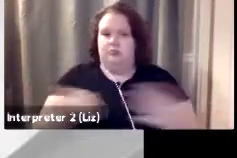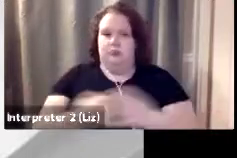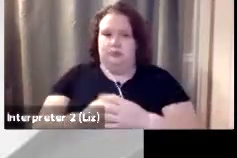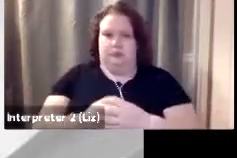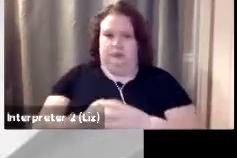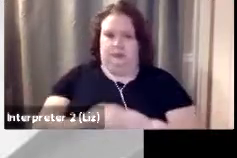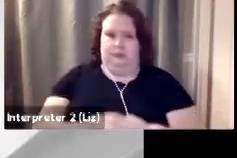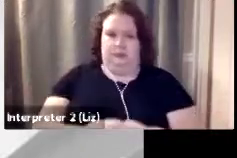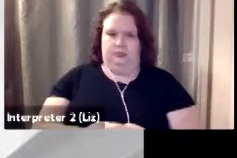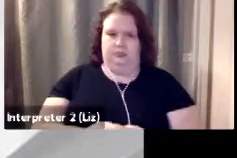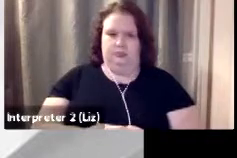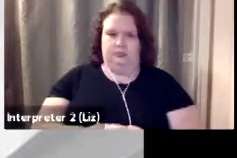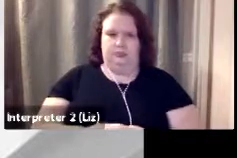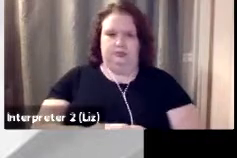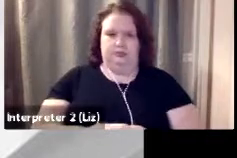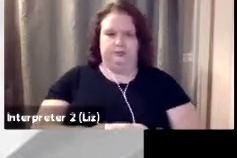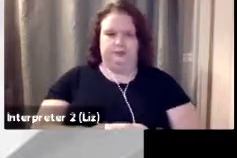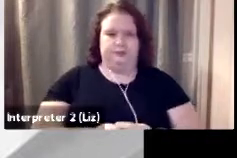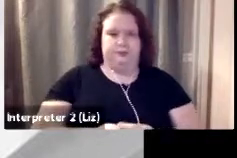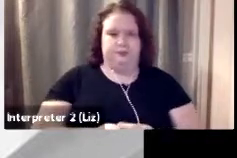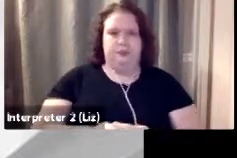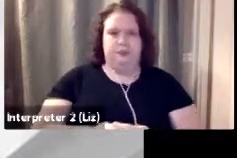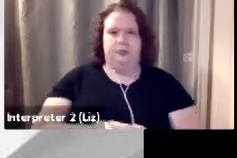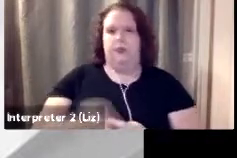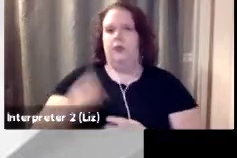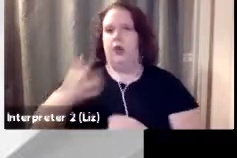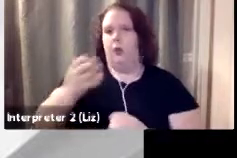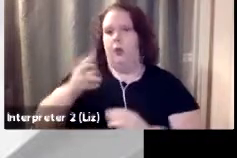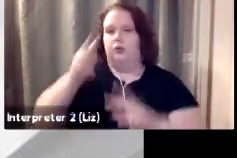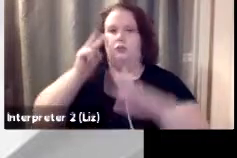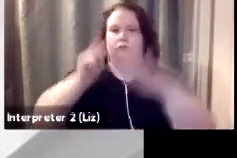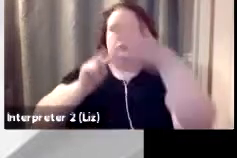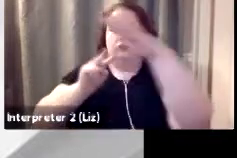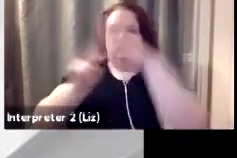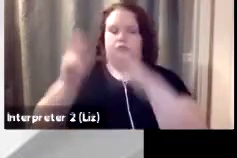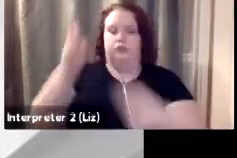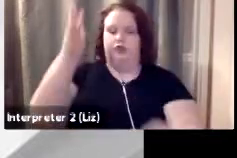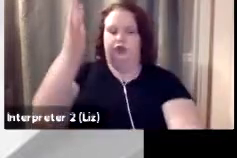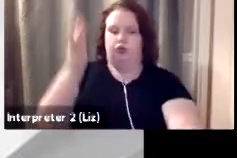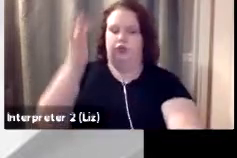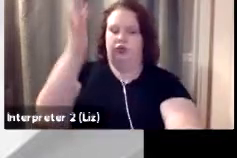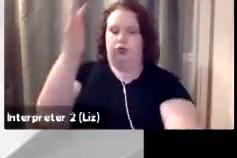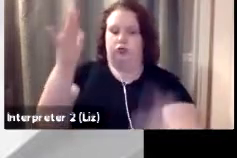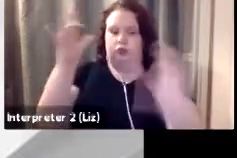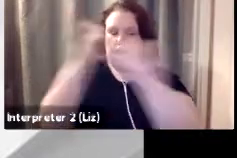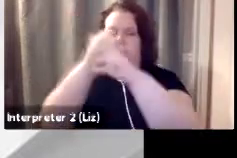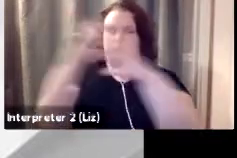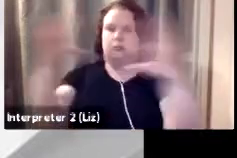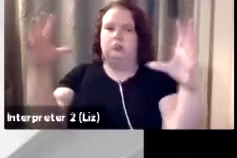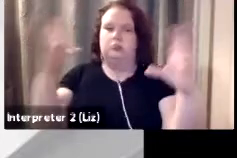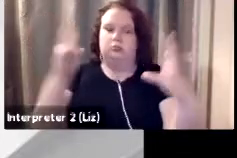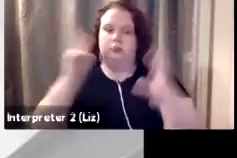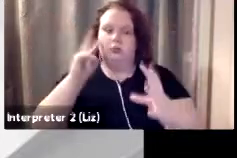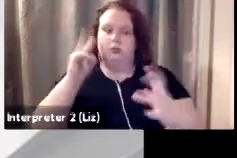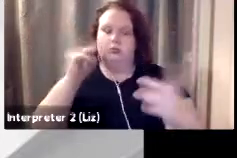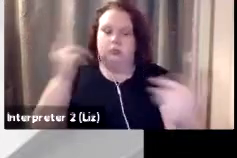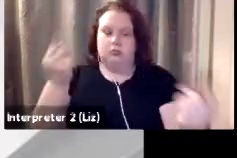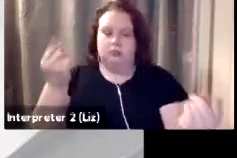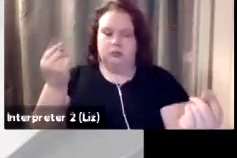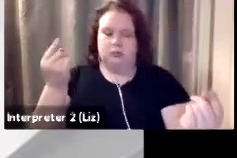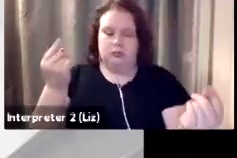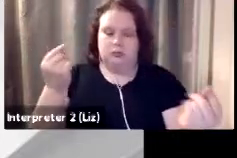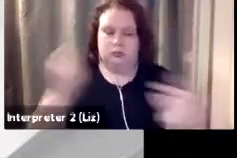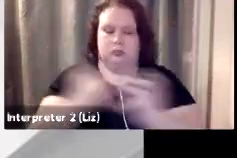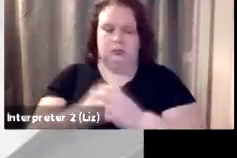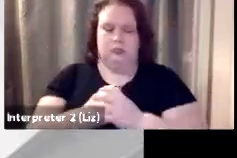uh, be able to look forward out into the future and decide where we want to go, uh, and then start making the right steps moving forward.